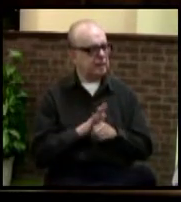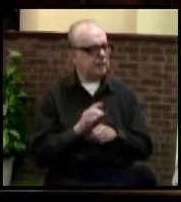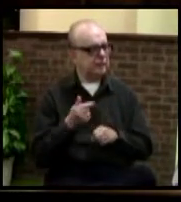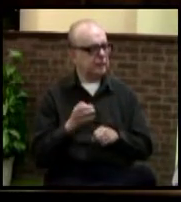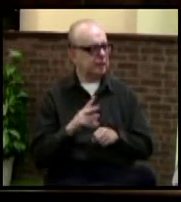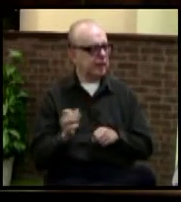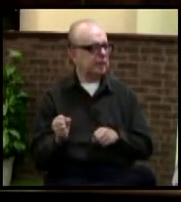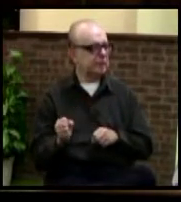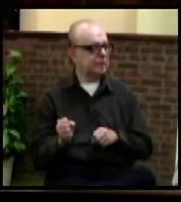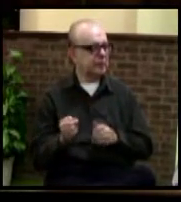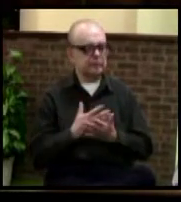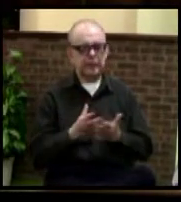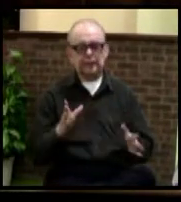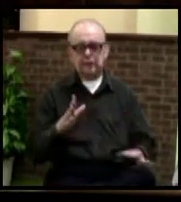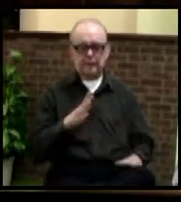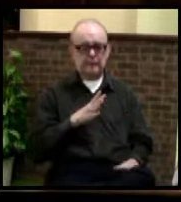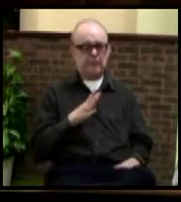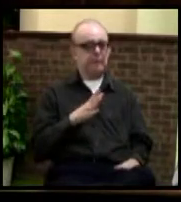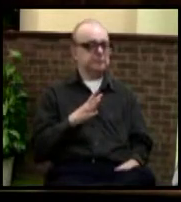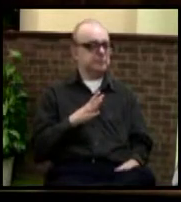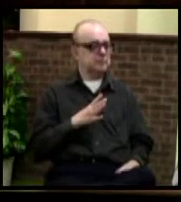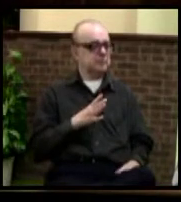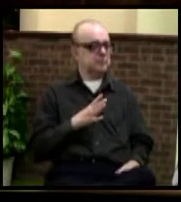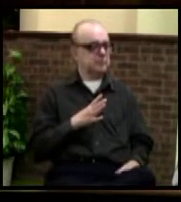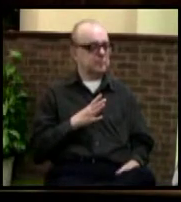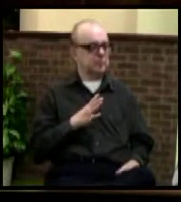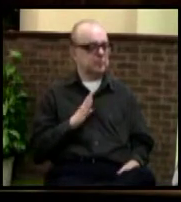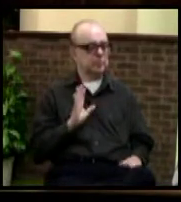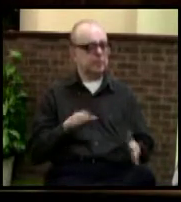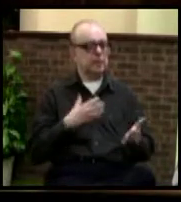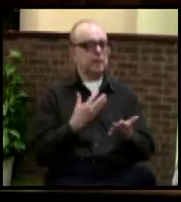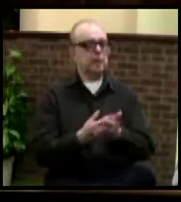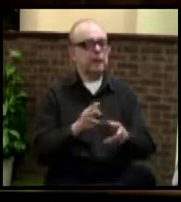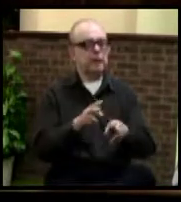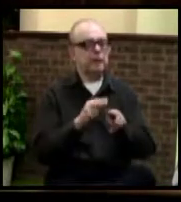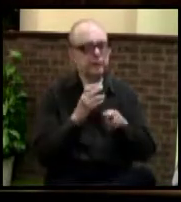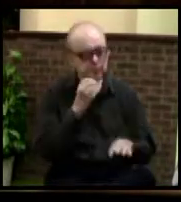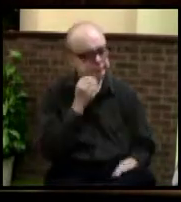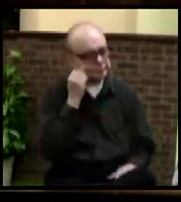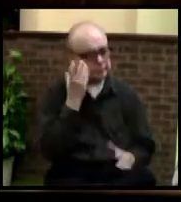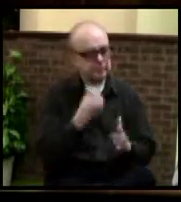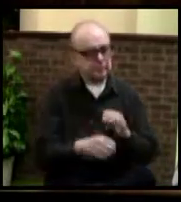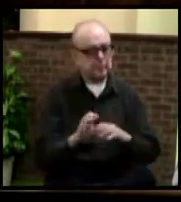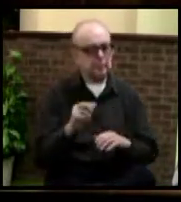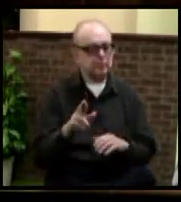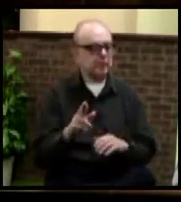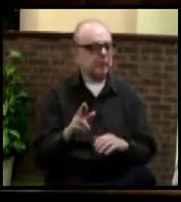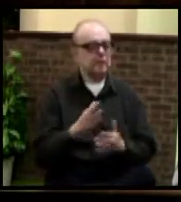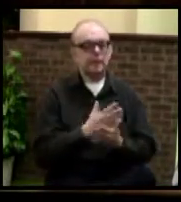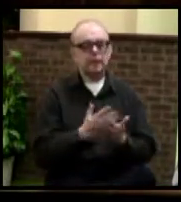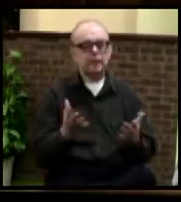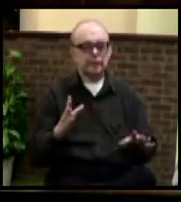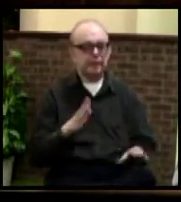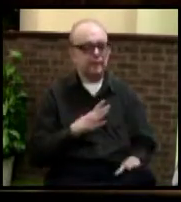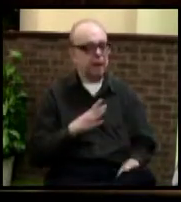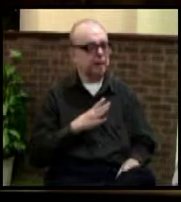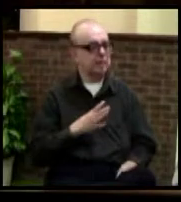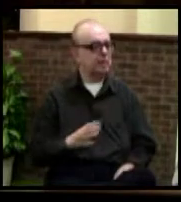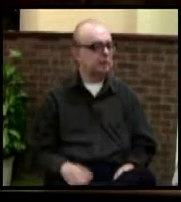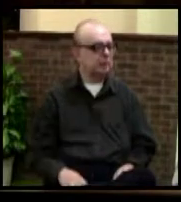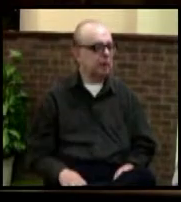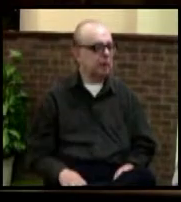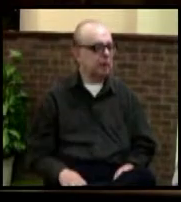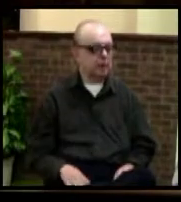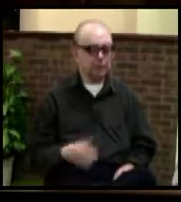yeah, I've got plenty of gas and everything's fine. And I go ahead and I come to the funeral home and I get out of my car and everything looks okay. And everything